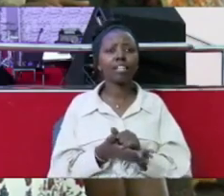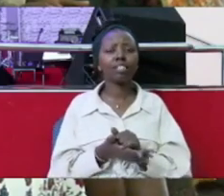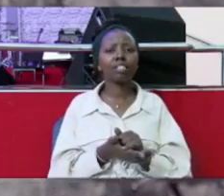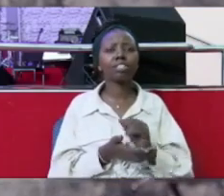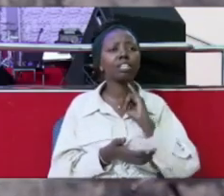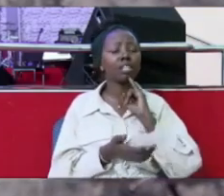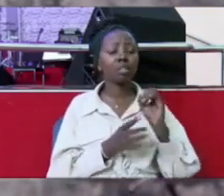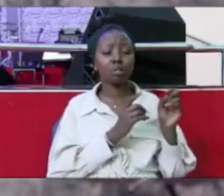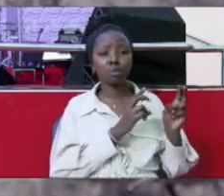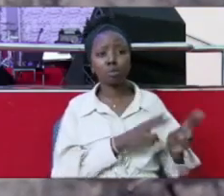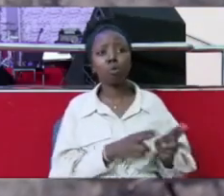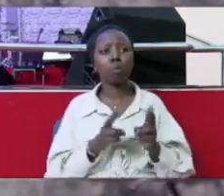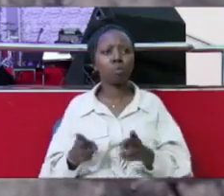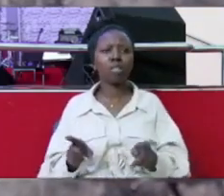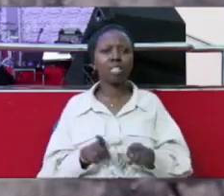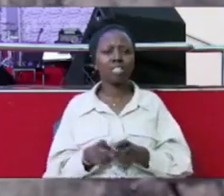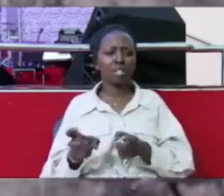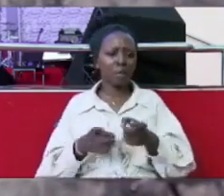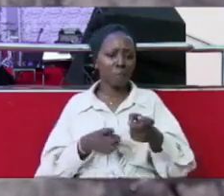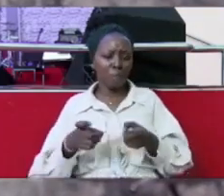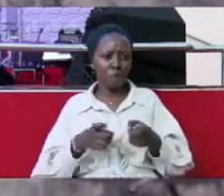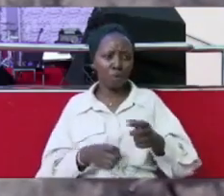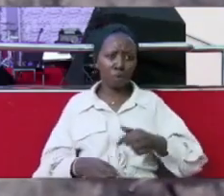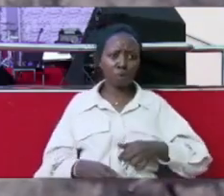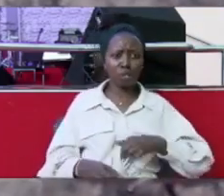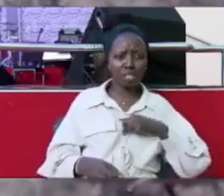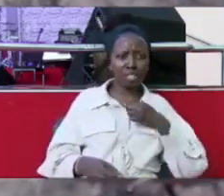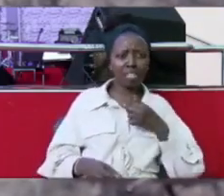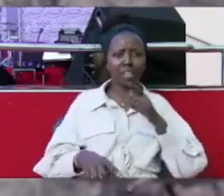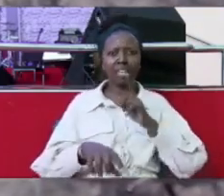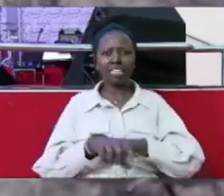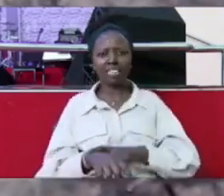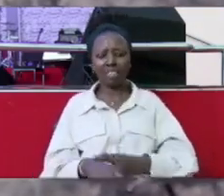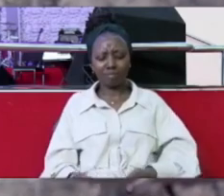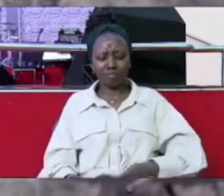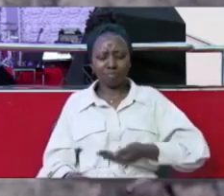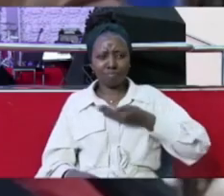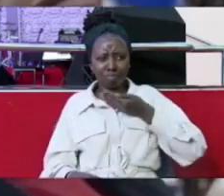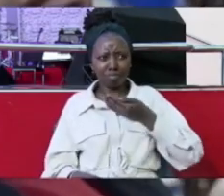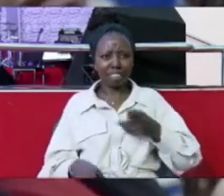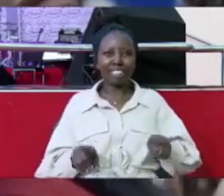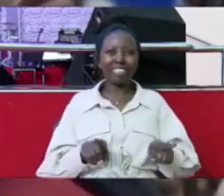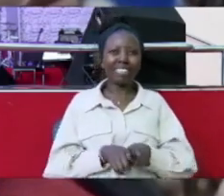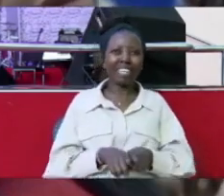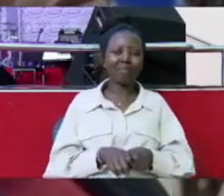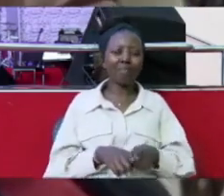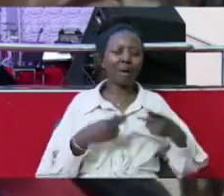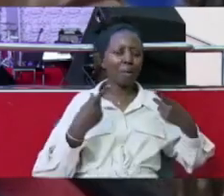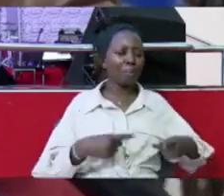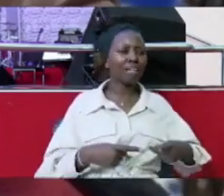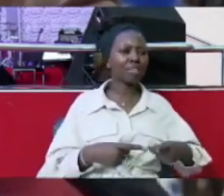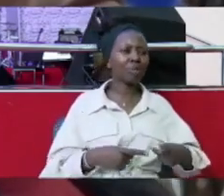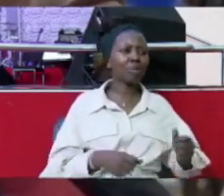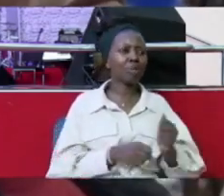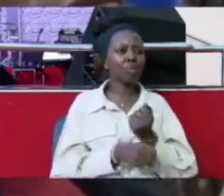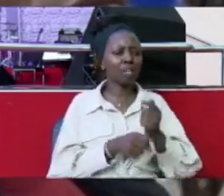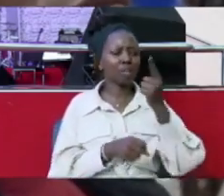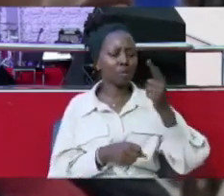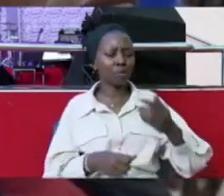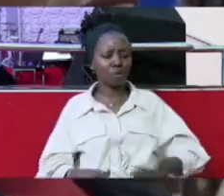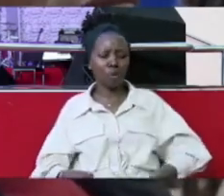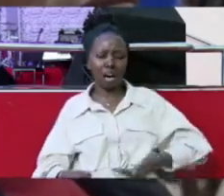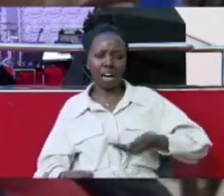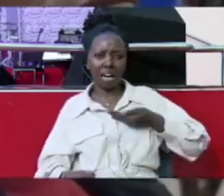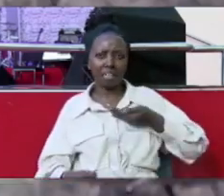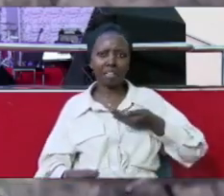kwa kawaida, it's controlling yourself even when provoked or offended, wakati unajisitiri hata wakati umechokozwa. And there is a story I